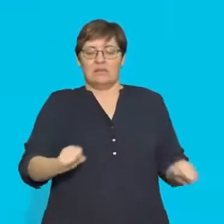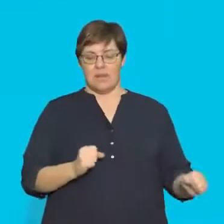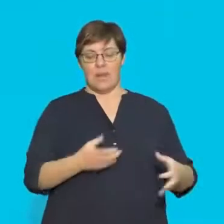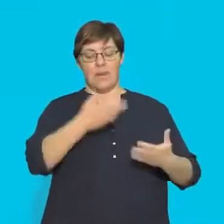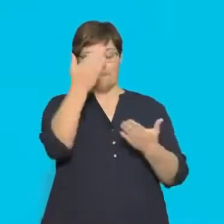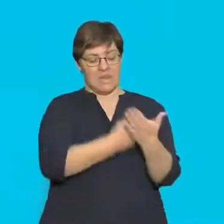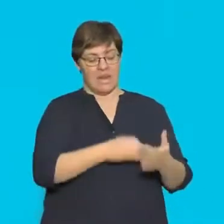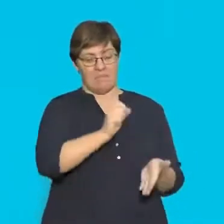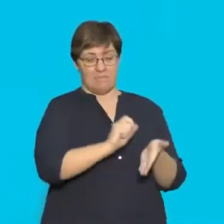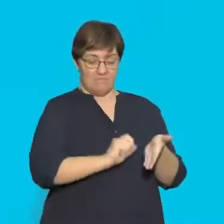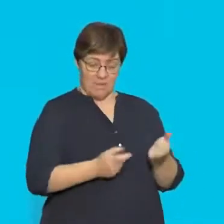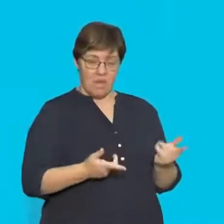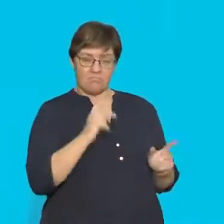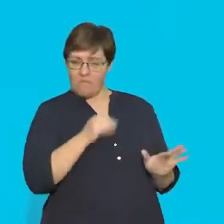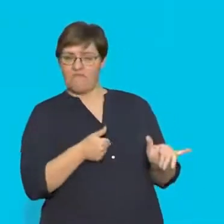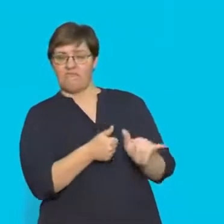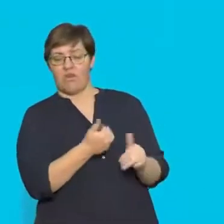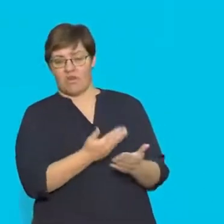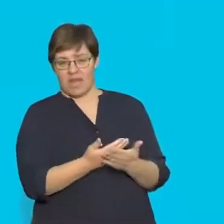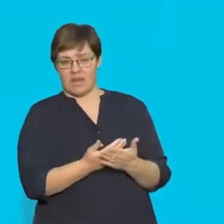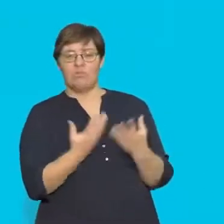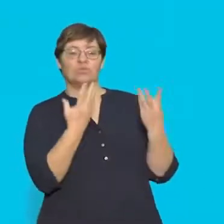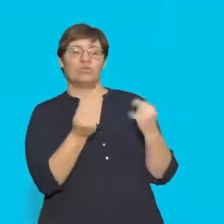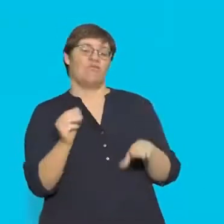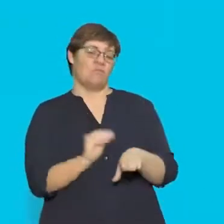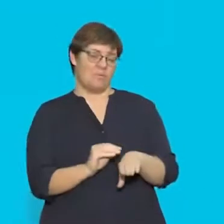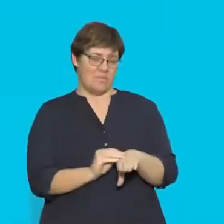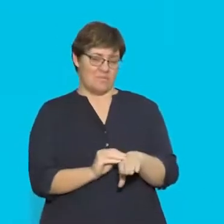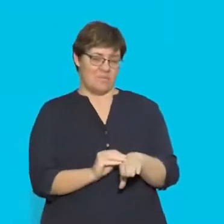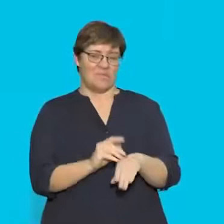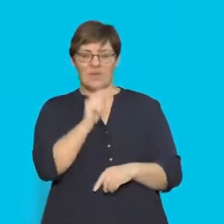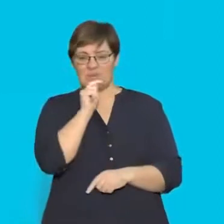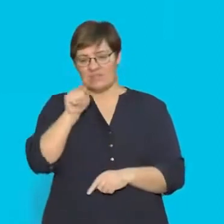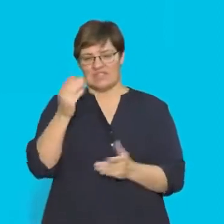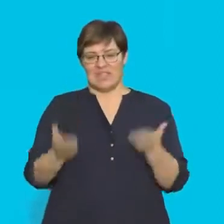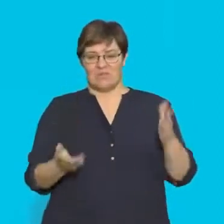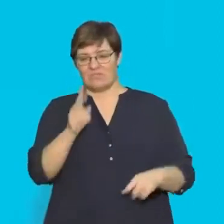out so you can follow along as we try and solve some problems using these equations.